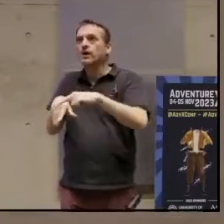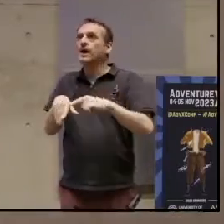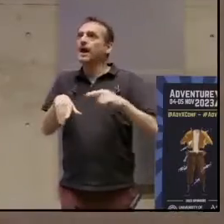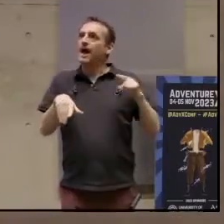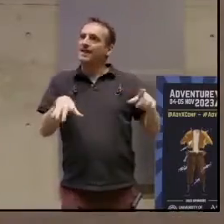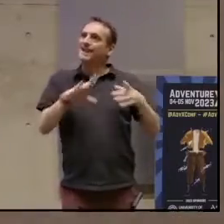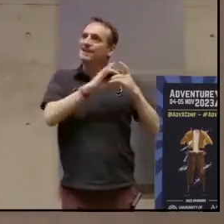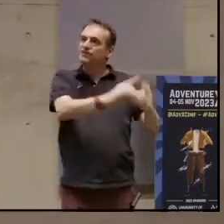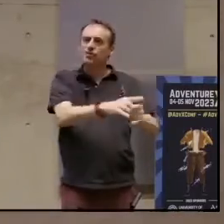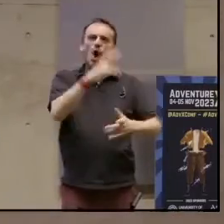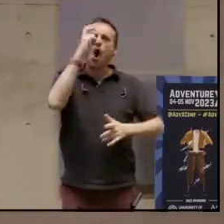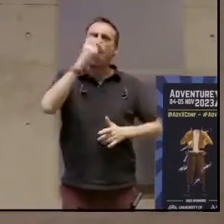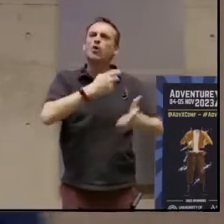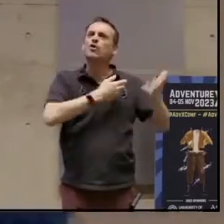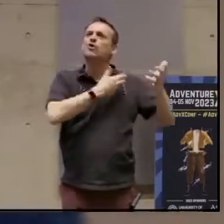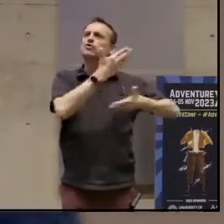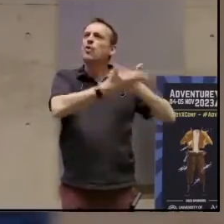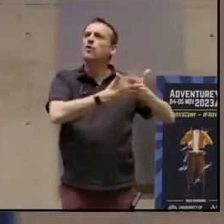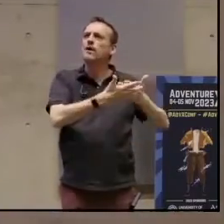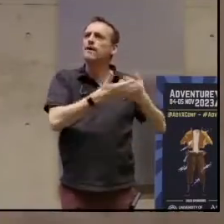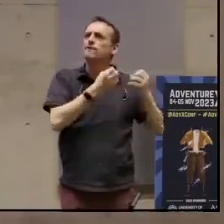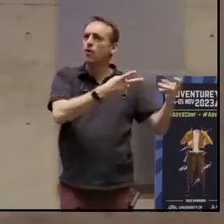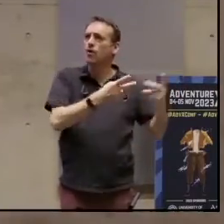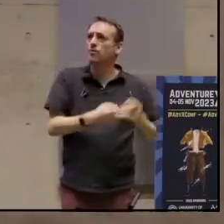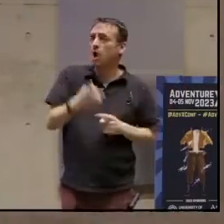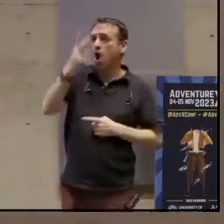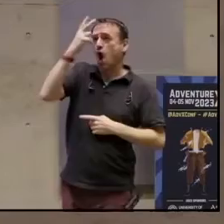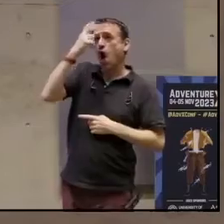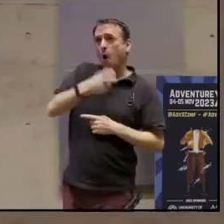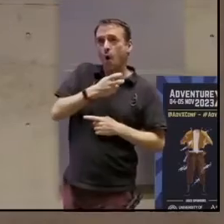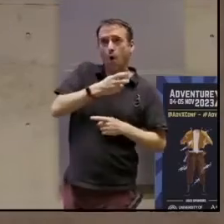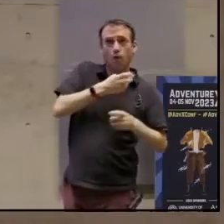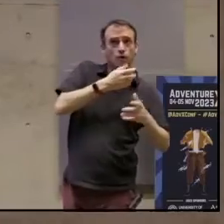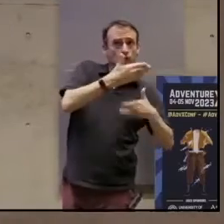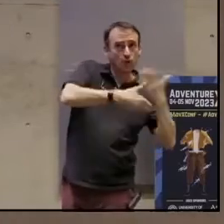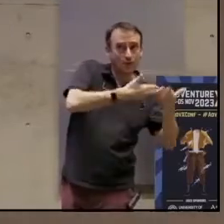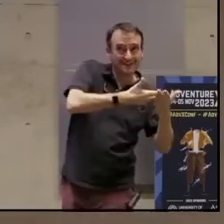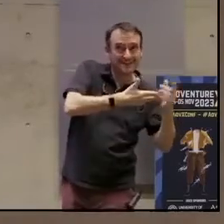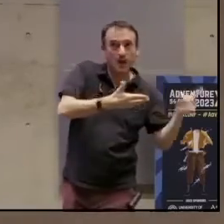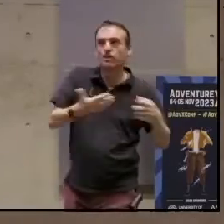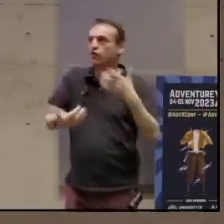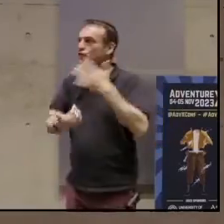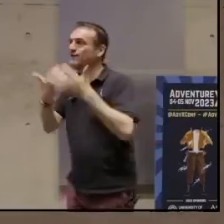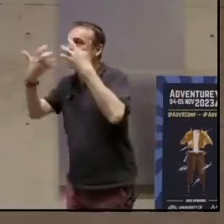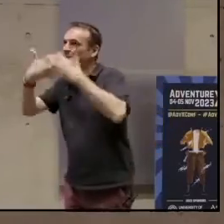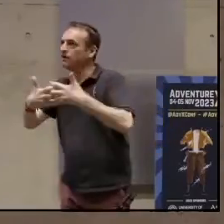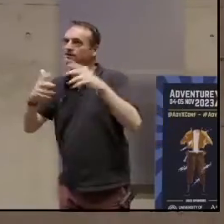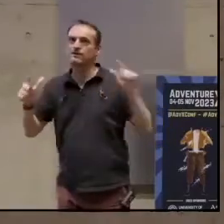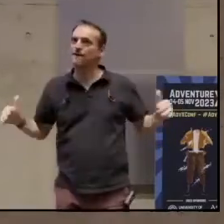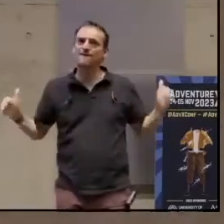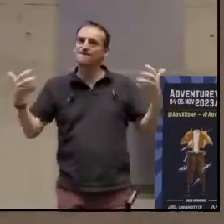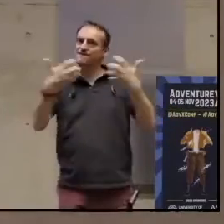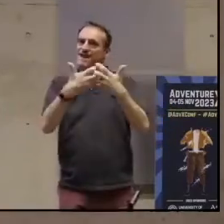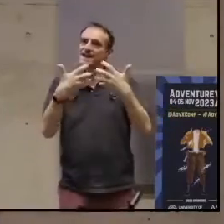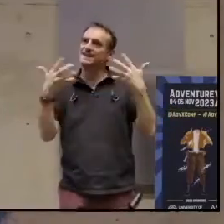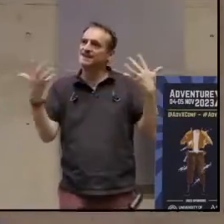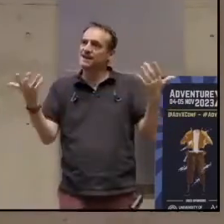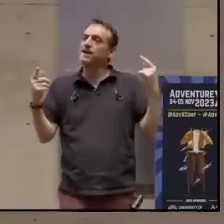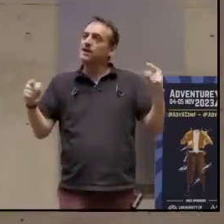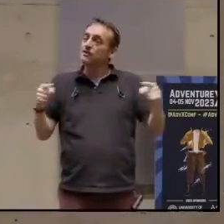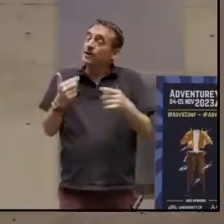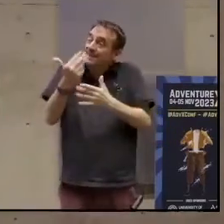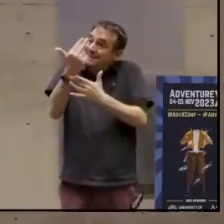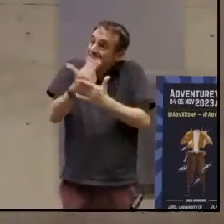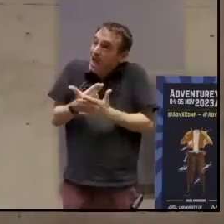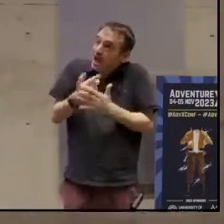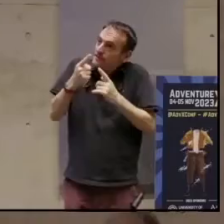forms. We're using old models that do not fit the technology that we are telling stories with. We're using harmful models on that point that are designed to